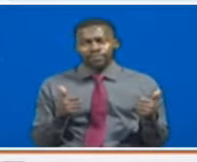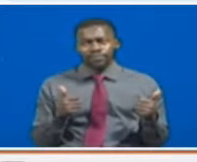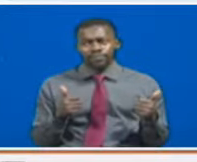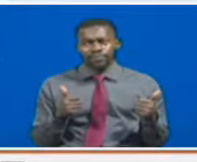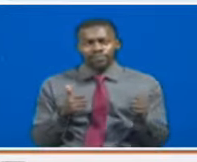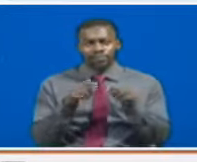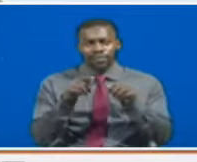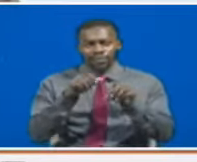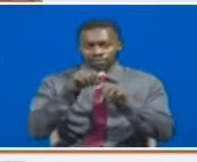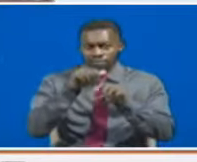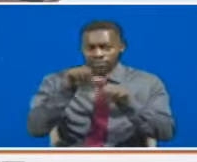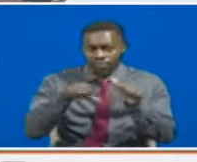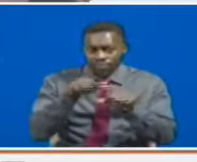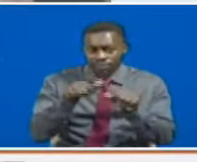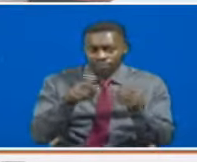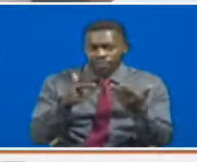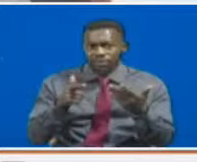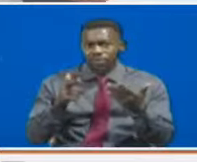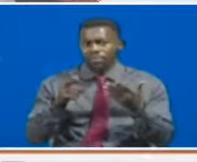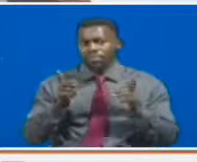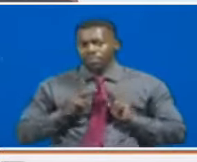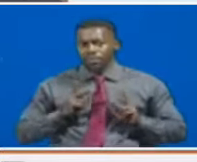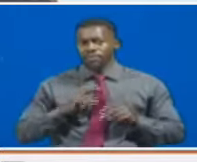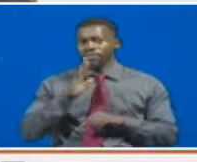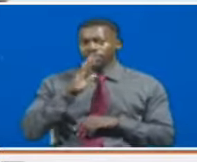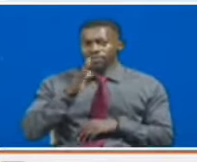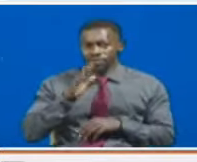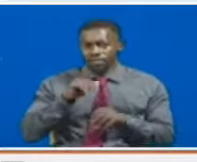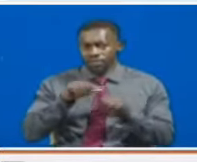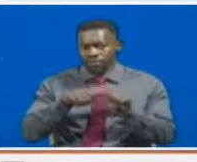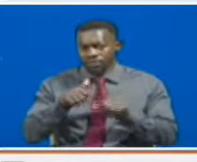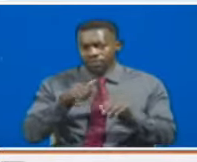ile maneno watu wanaongea njuu yake